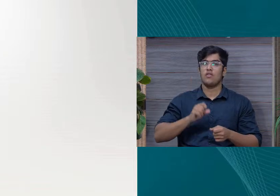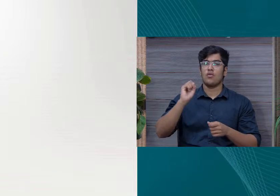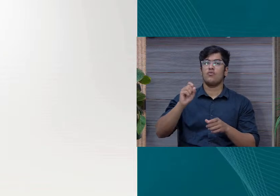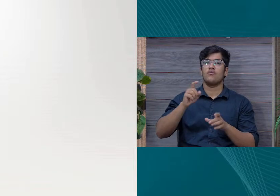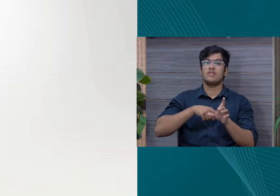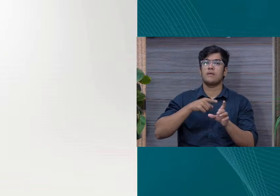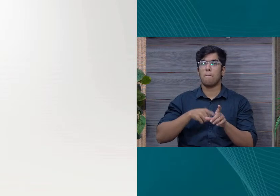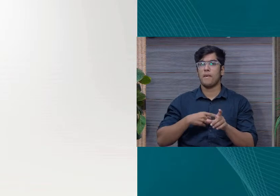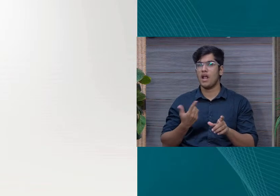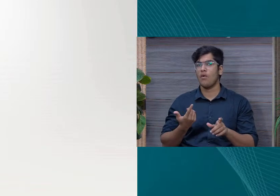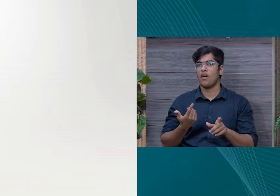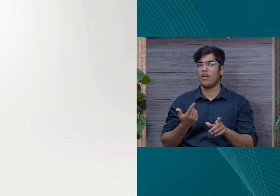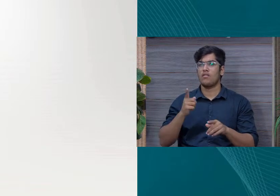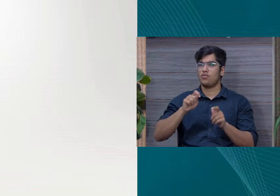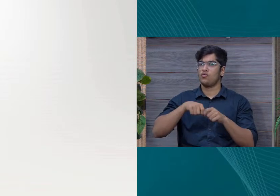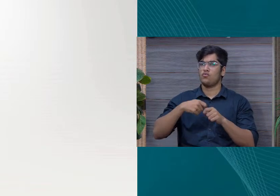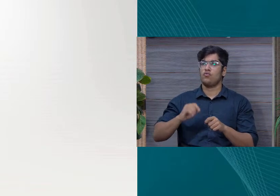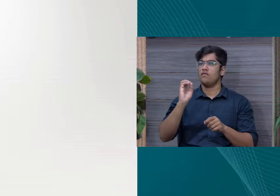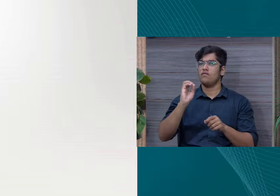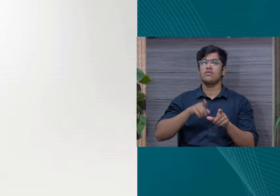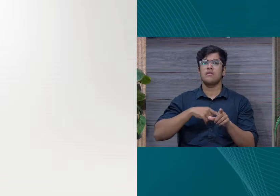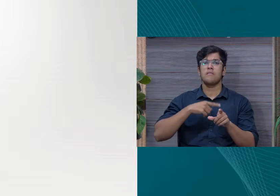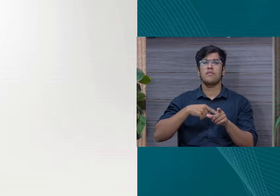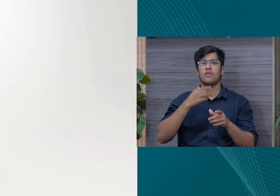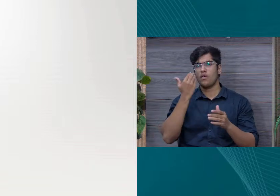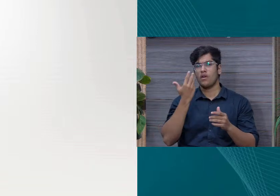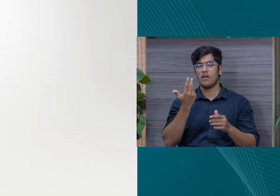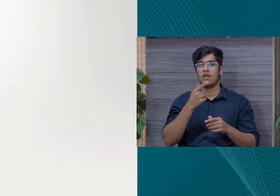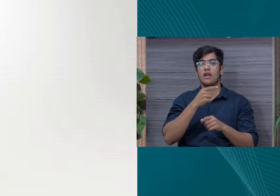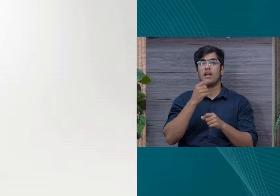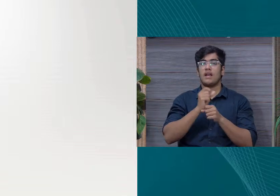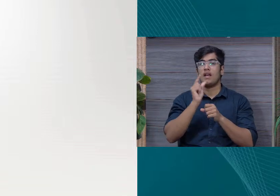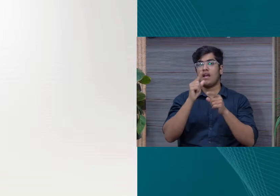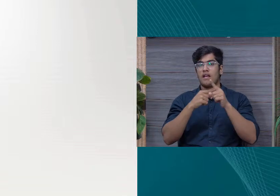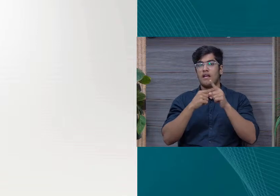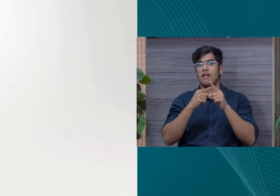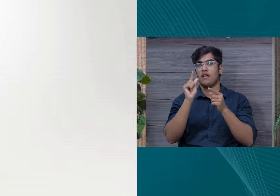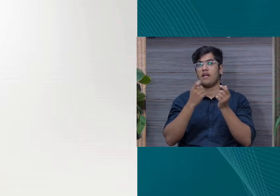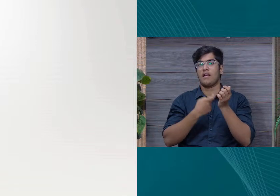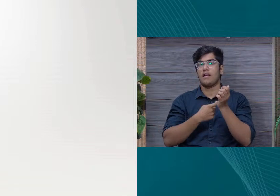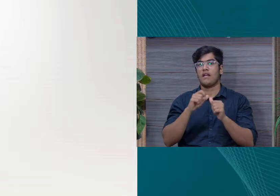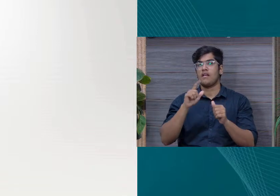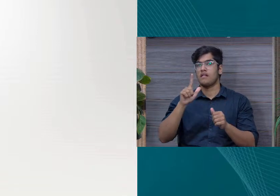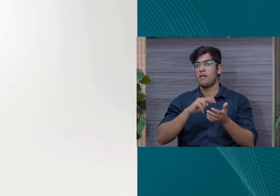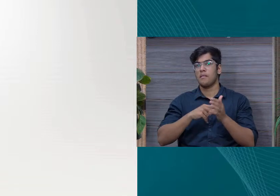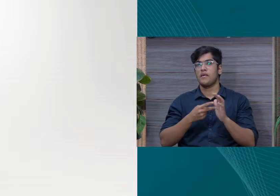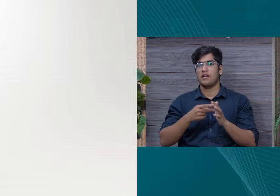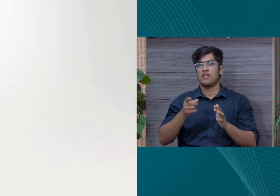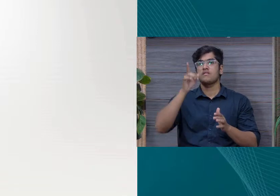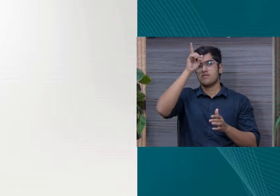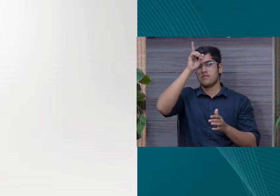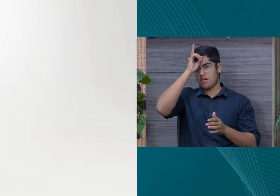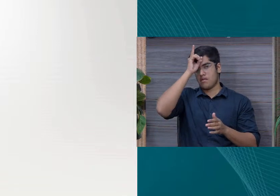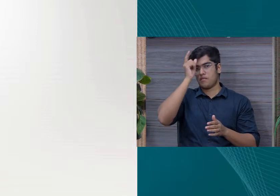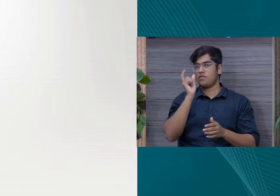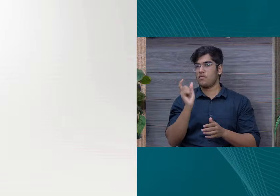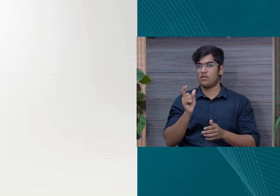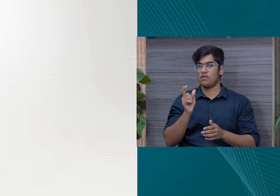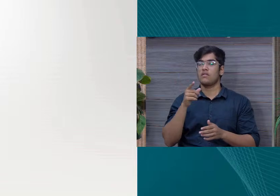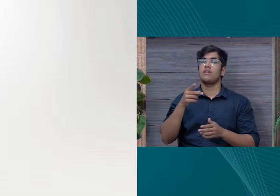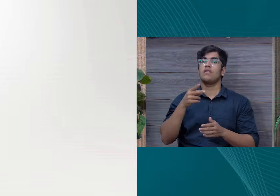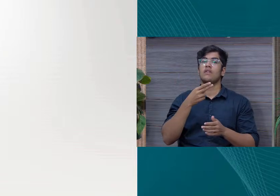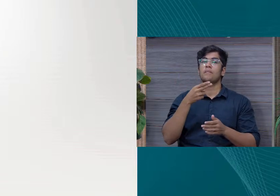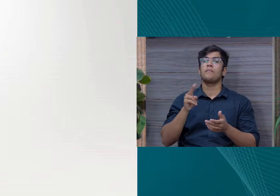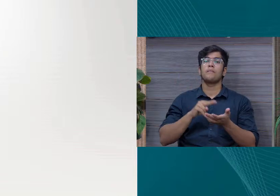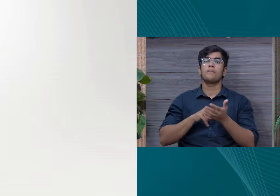ma'am. The first part, what the guttural sound mean? So guttural is a German word, and guttural